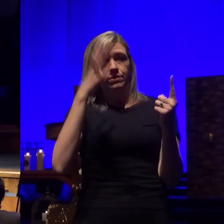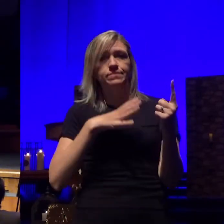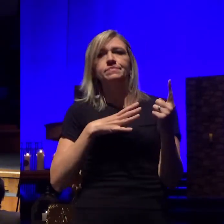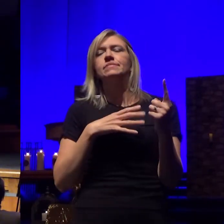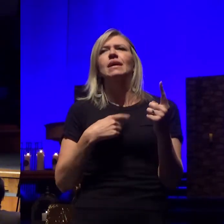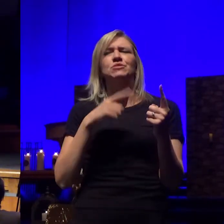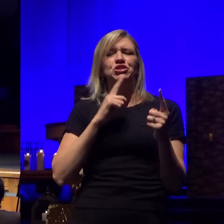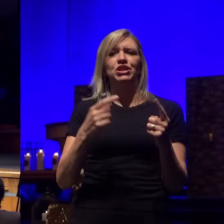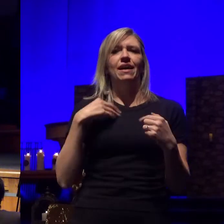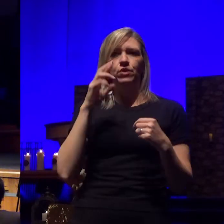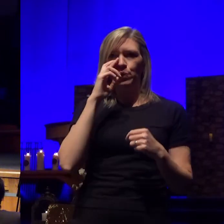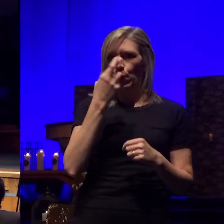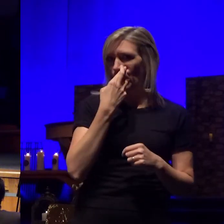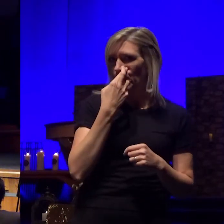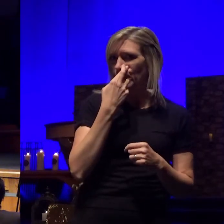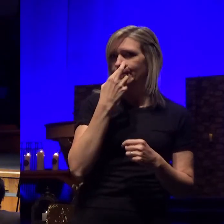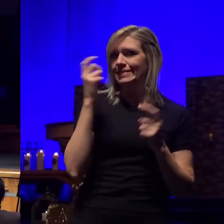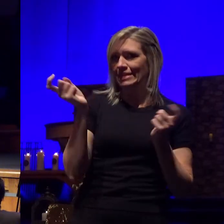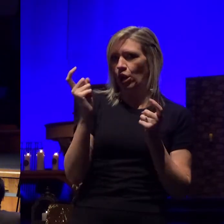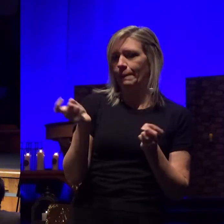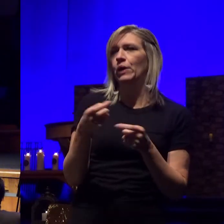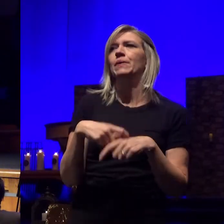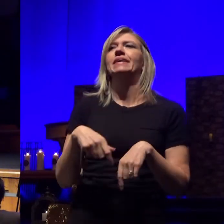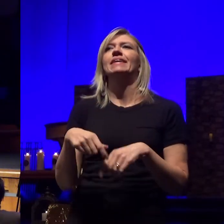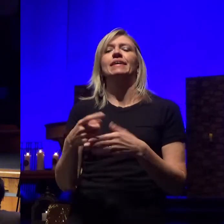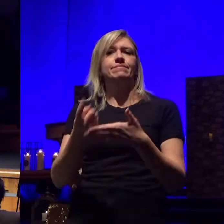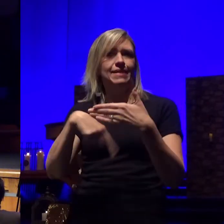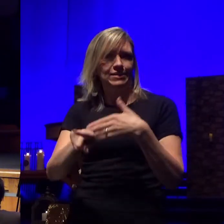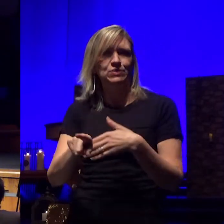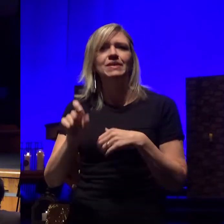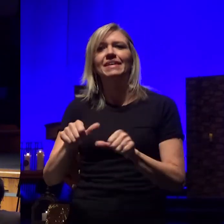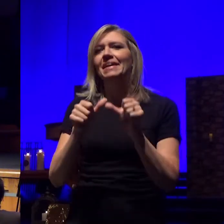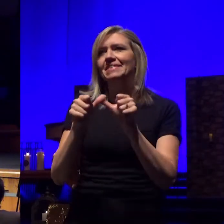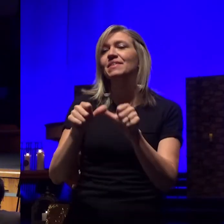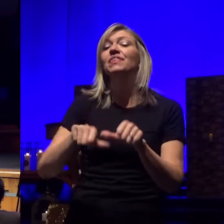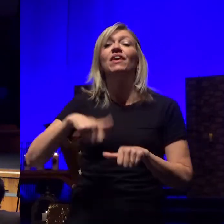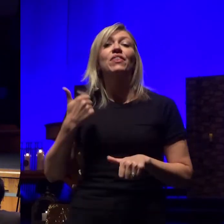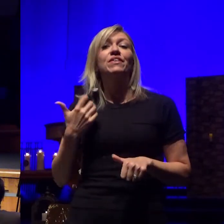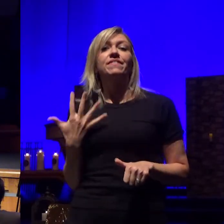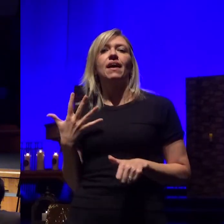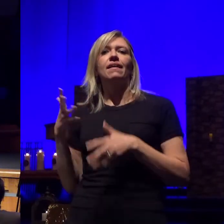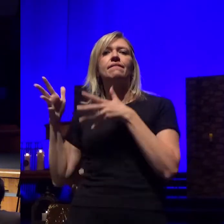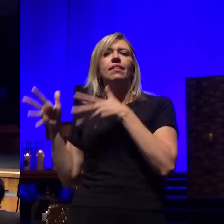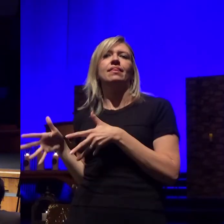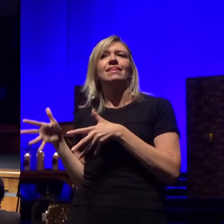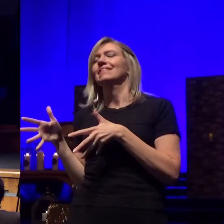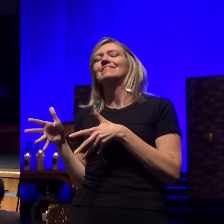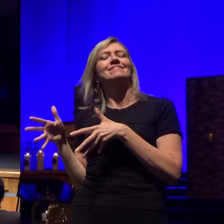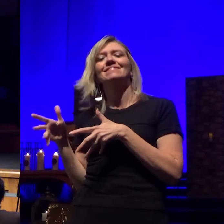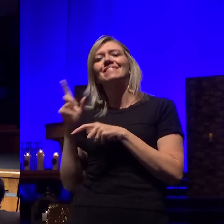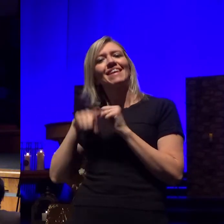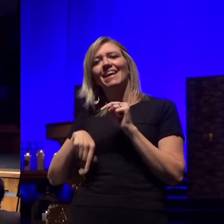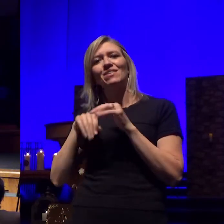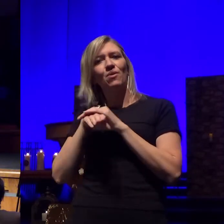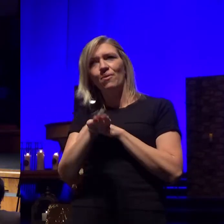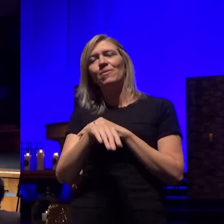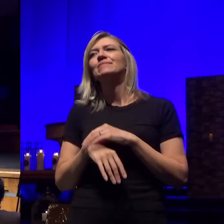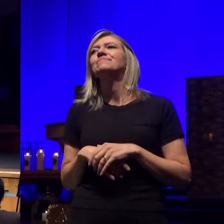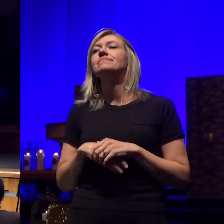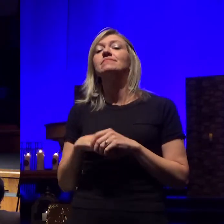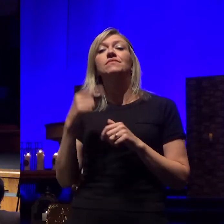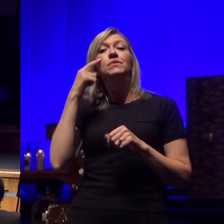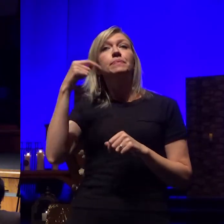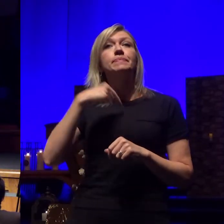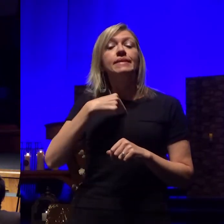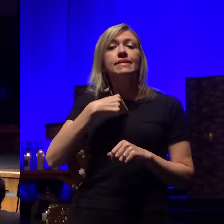but there's certainly a rose ceremony, I'm sure, that takes place. They move on to the next week, and the other five don't get to go. And again, to